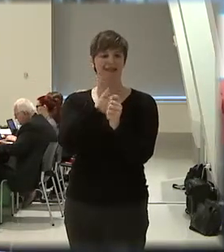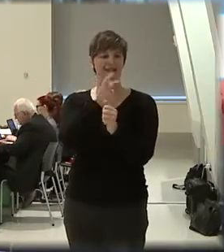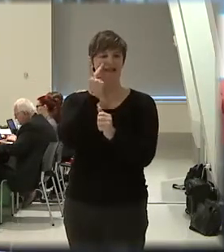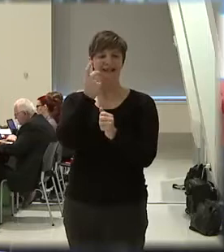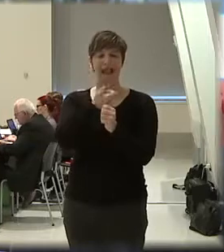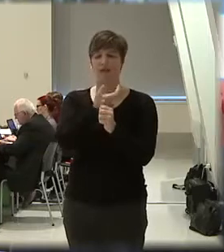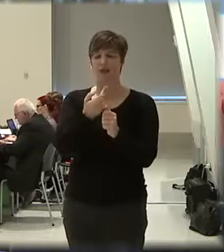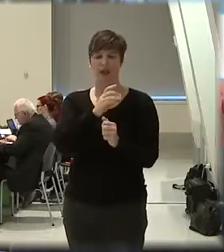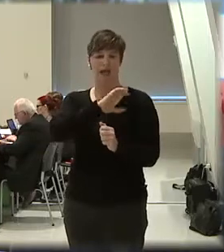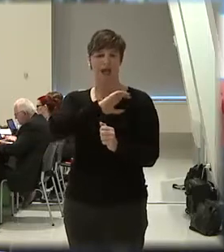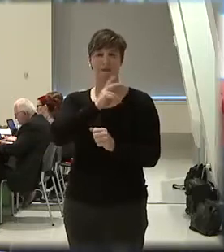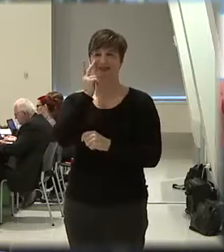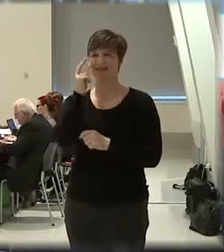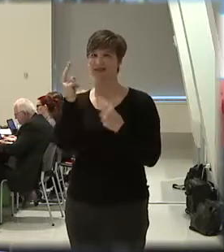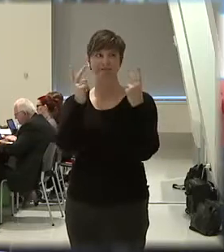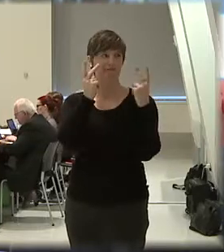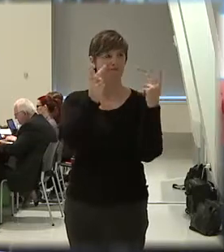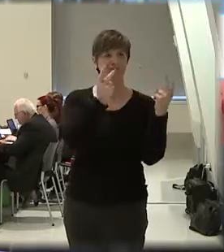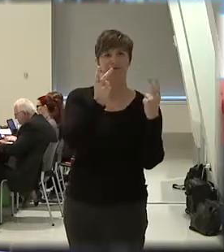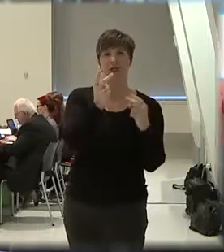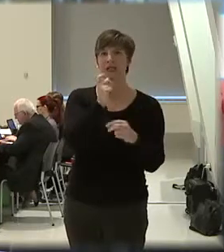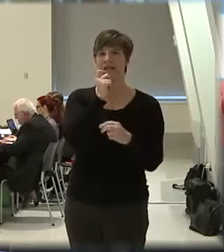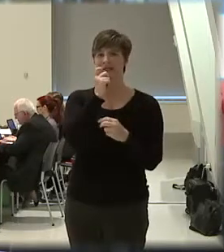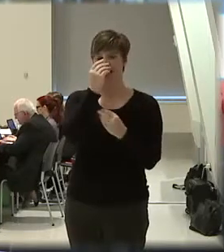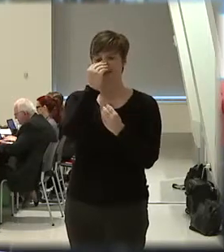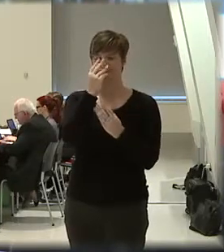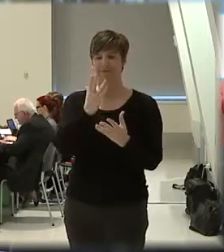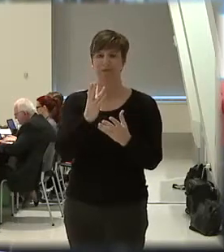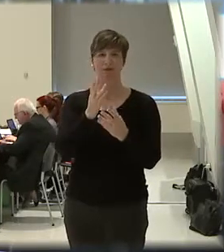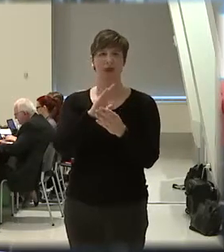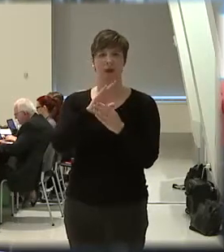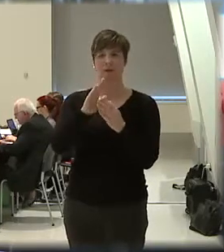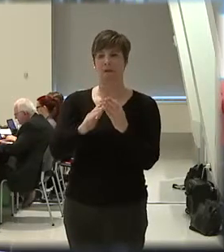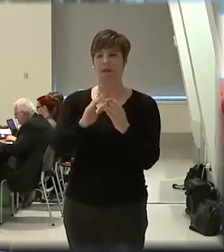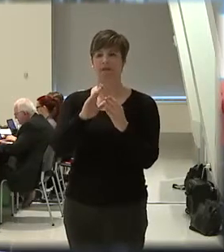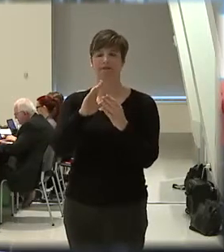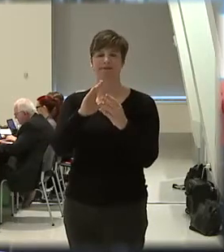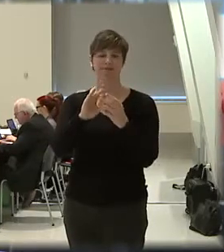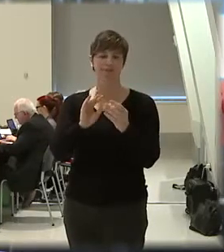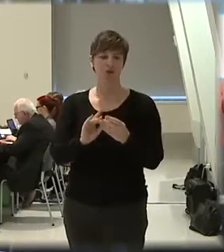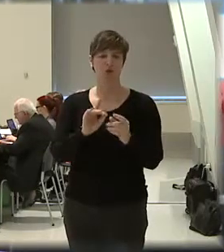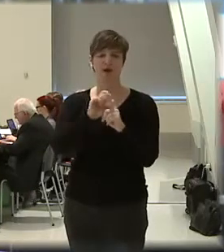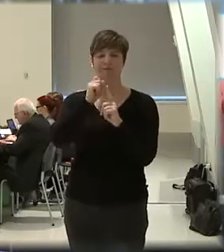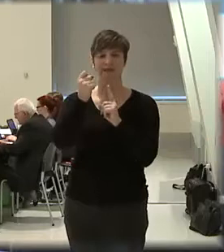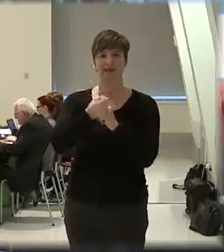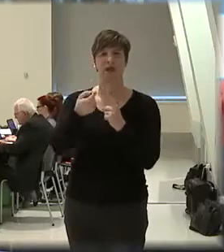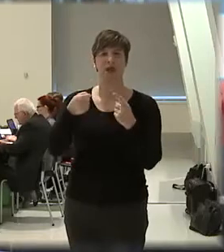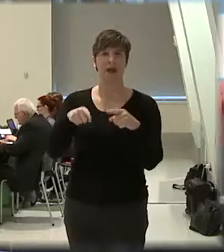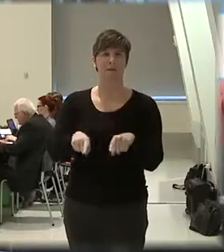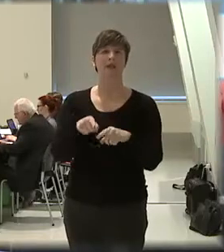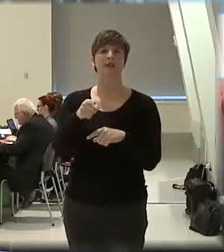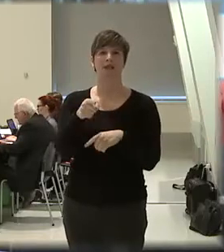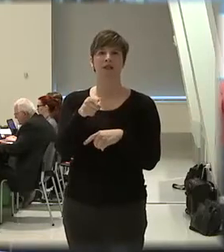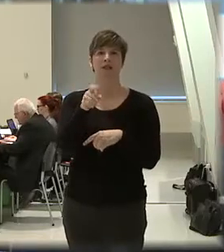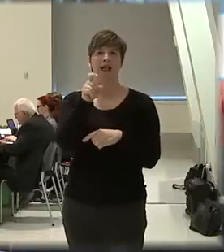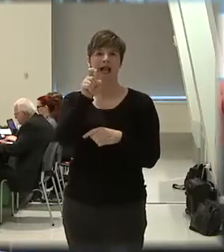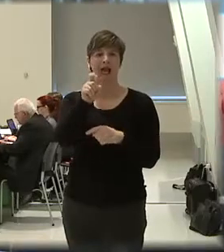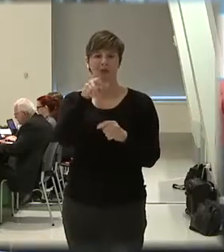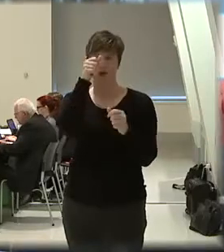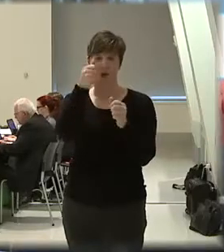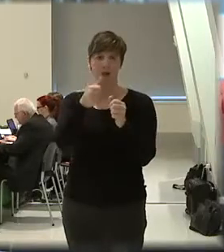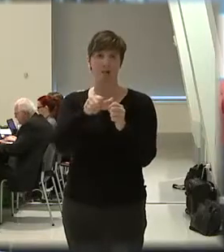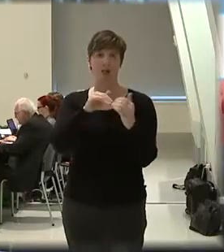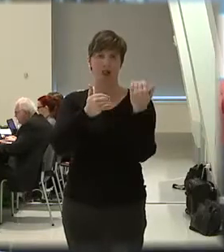officer will see. It will never tell the complete story of any event, and due to these limitations, it has to be viewed in the context of